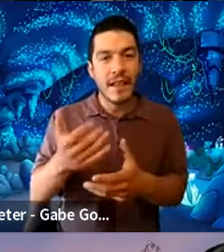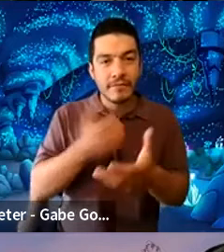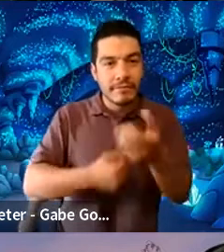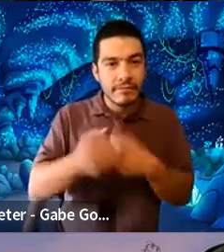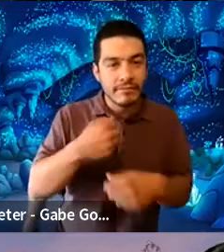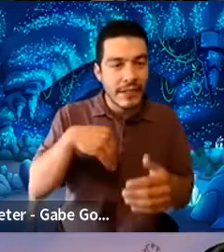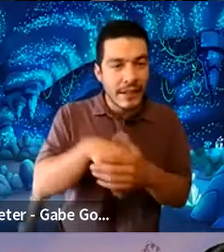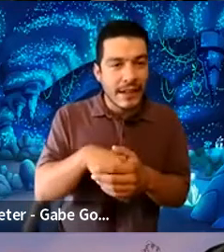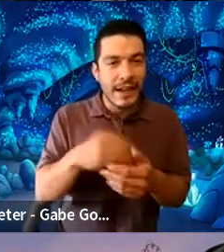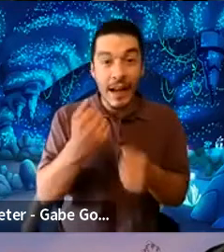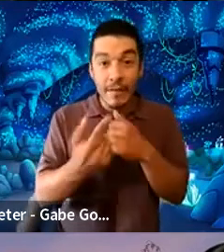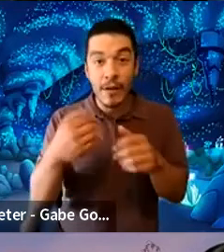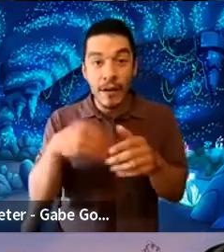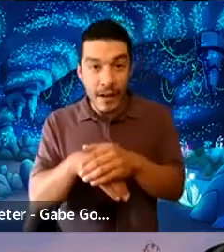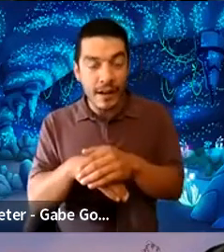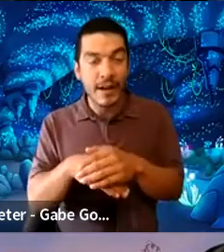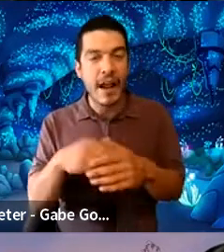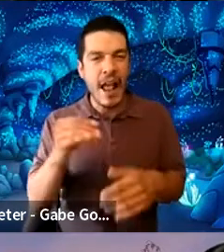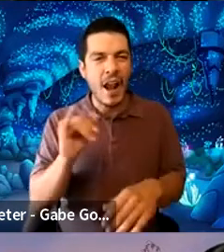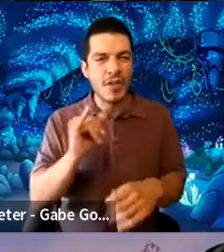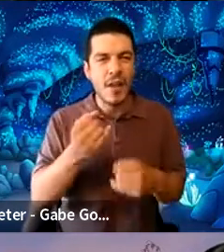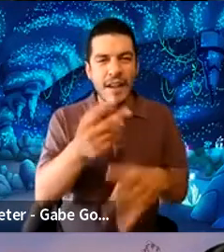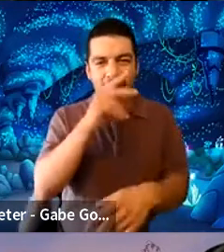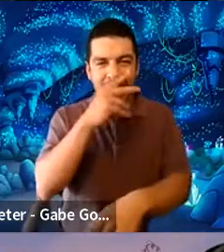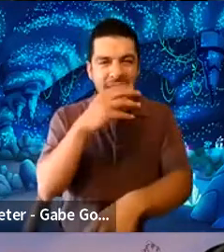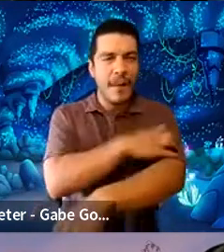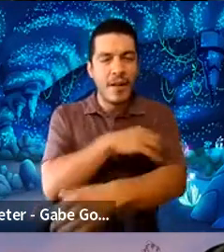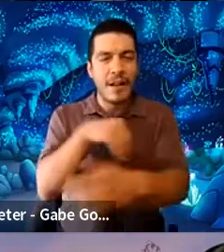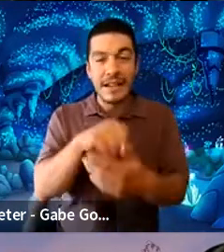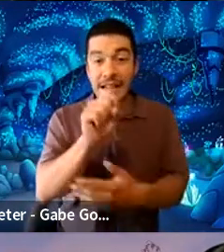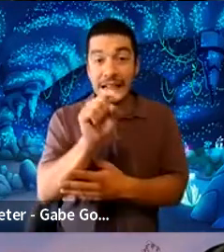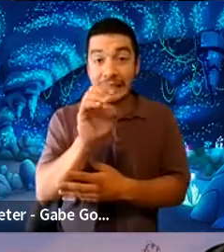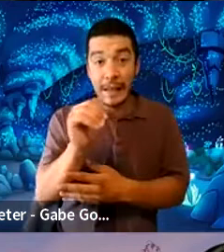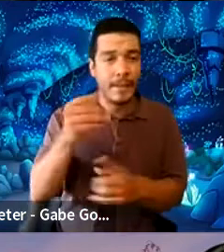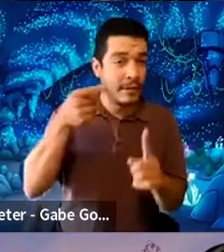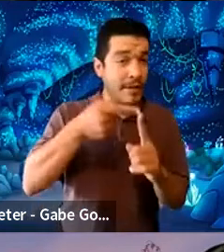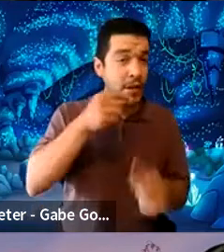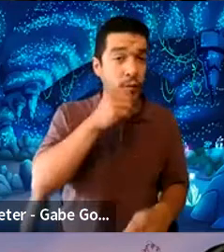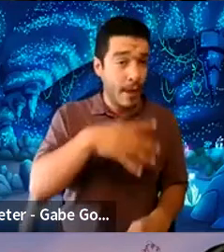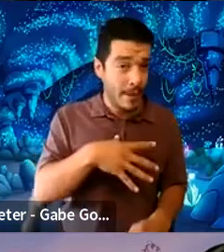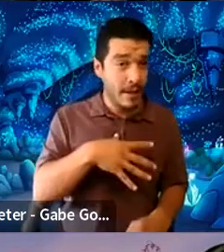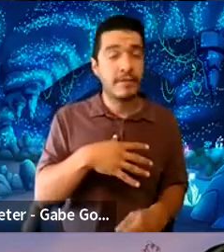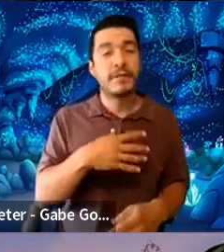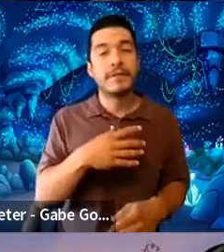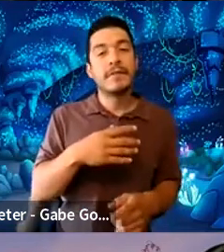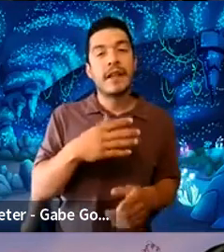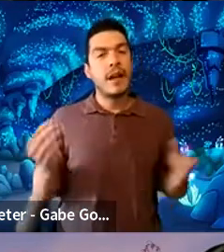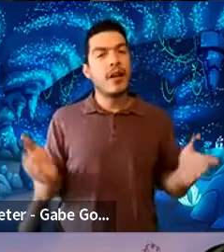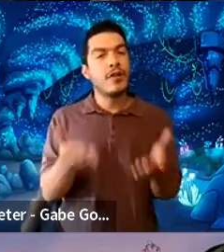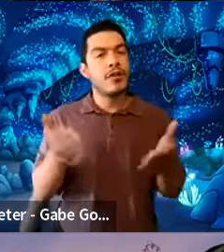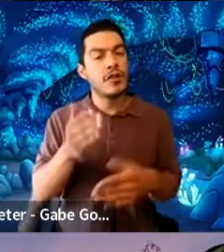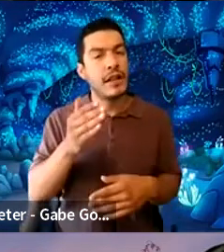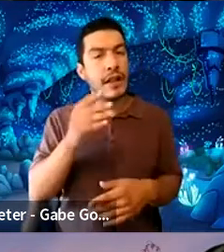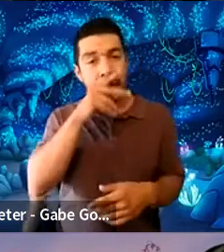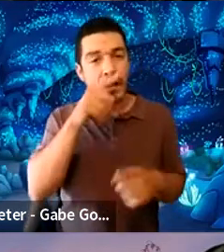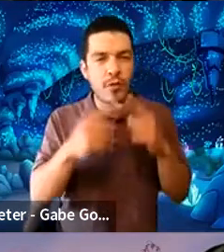draw everybody in, and empowering kids in STEM, specifically girls in STEM, to encouraging kids to think outside